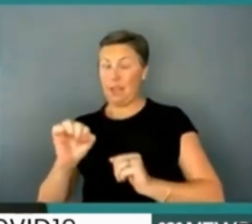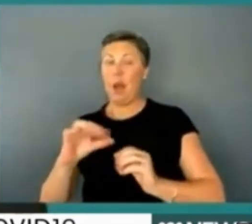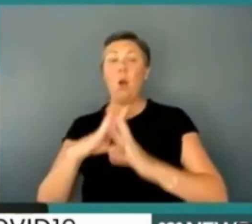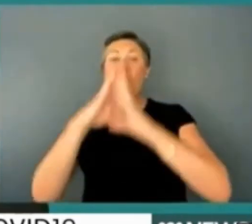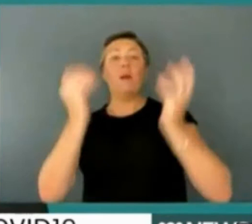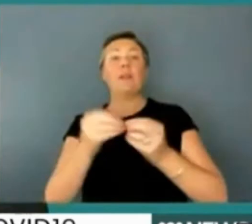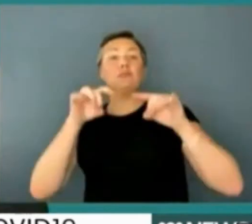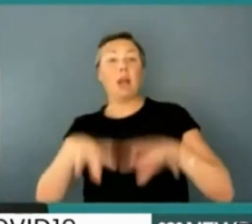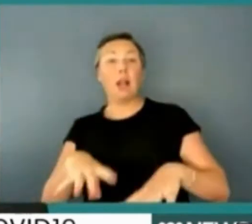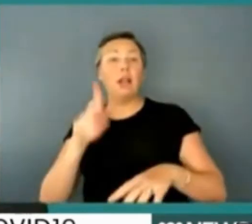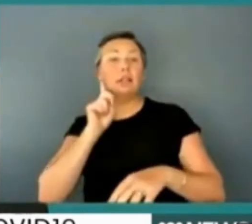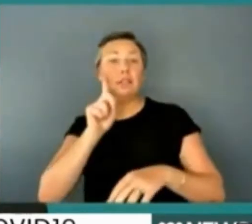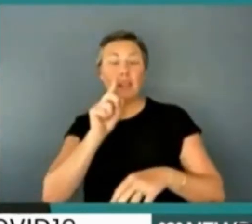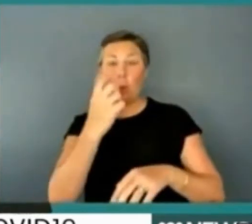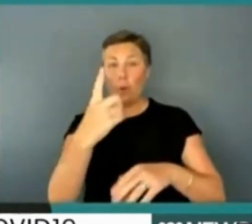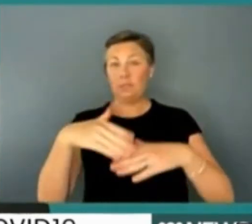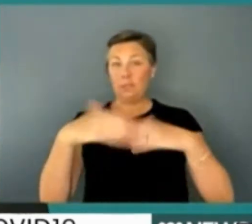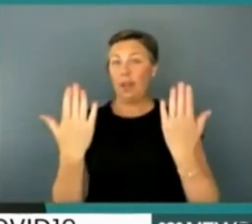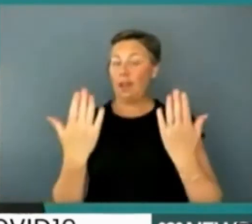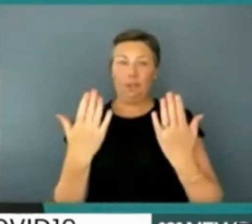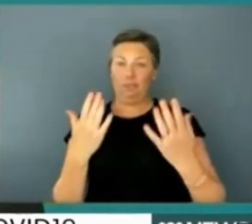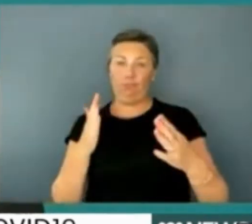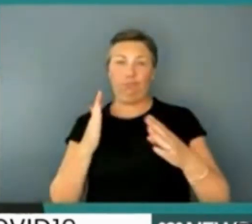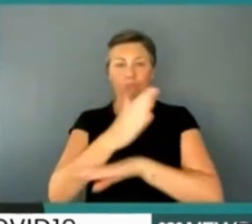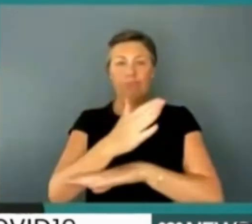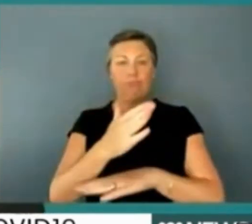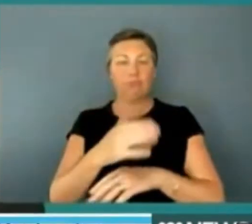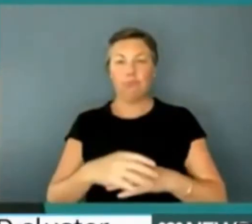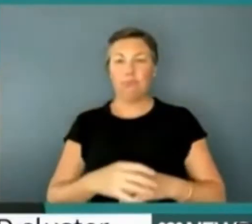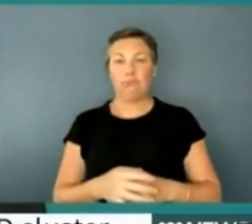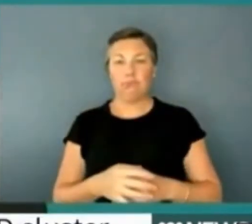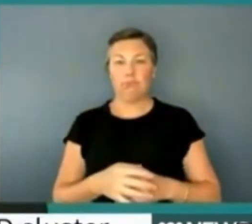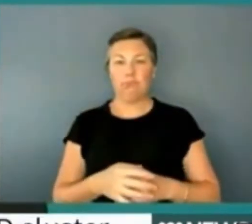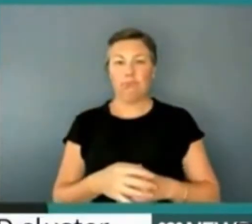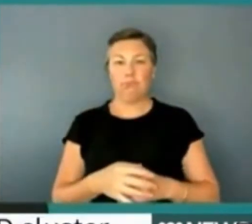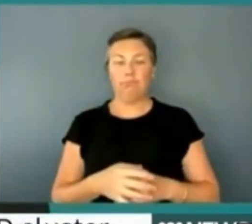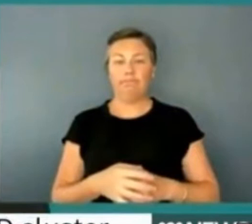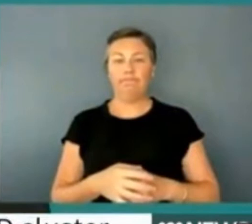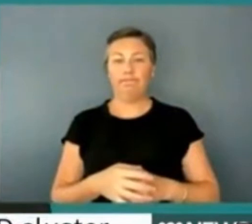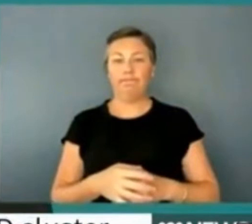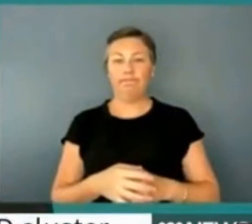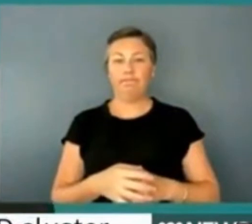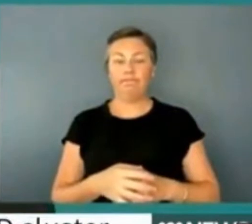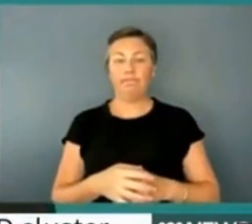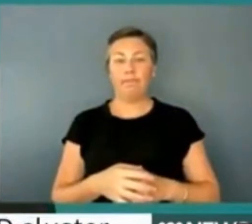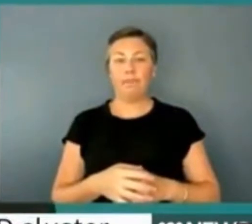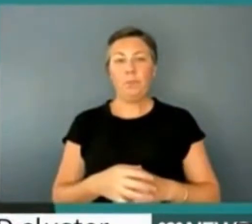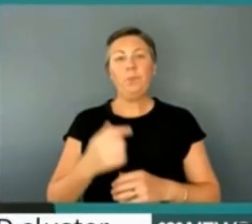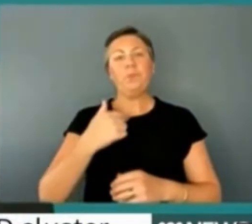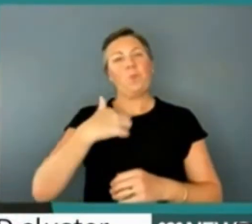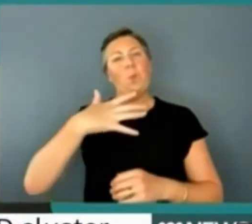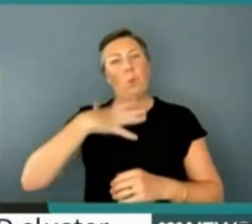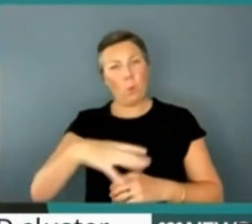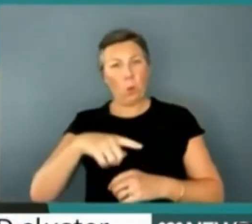virus. We really, all of my Chief Health Officer colleagues have been stressing this in their own states. We really want you, if you